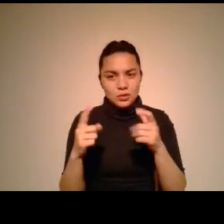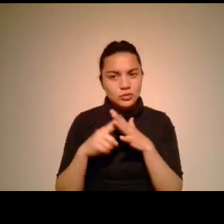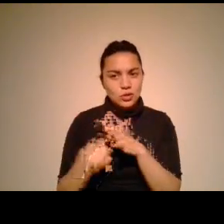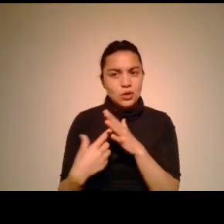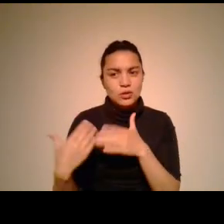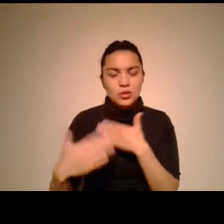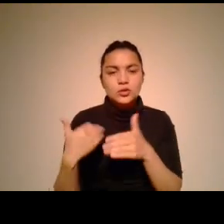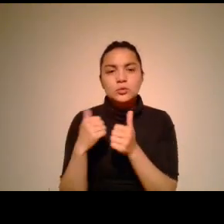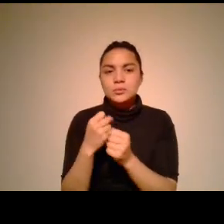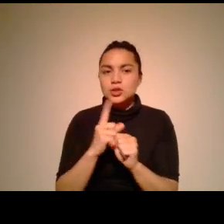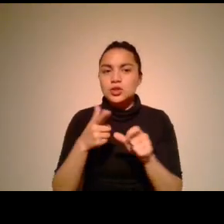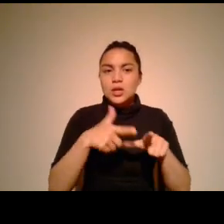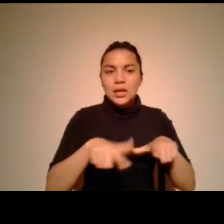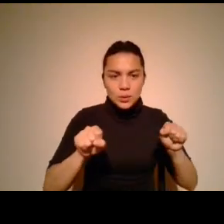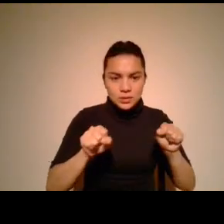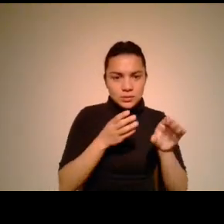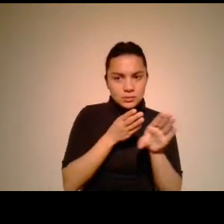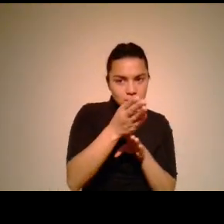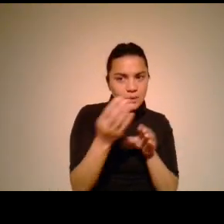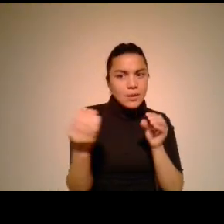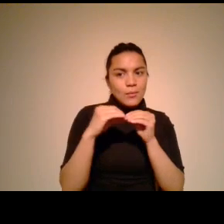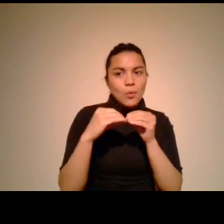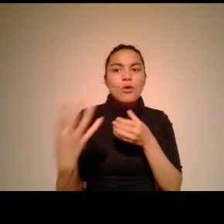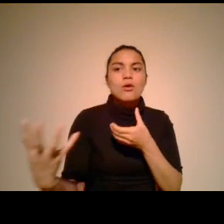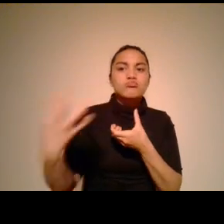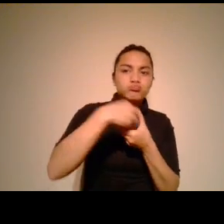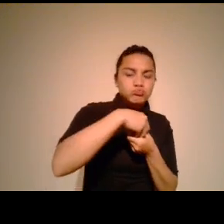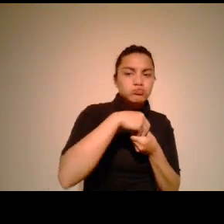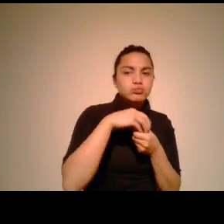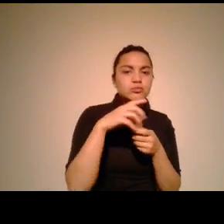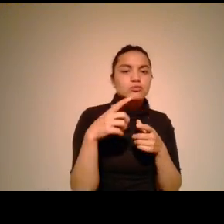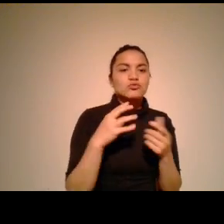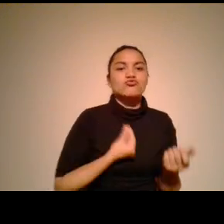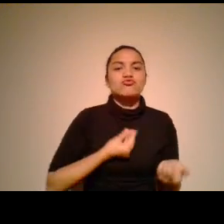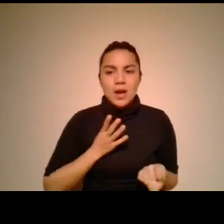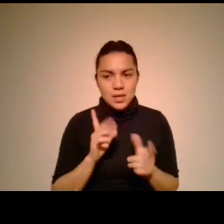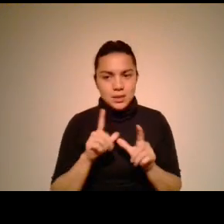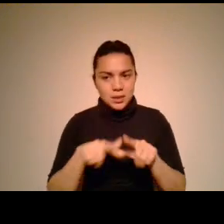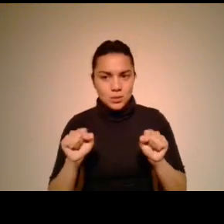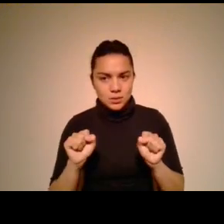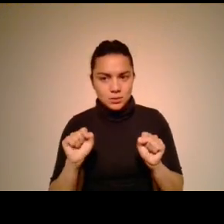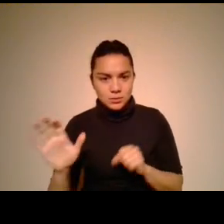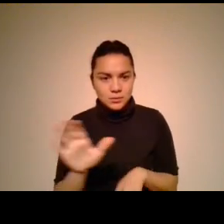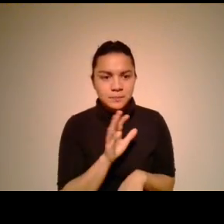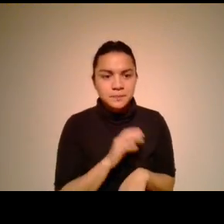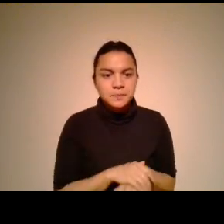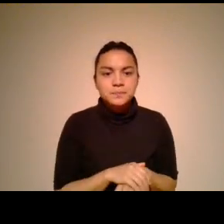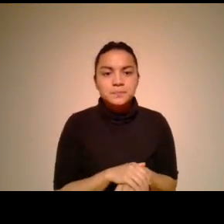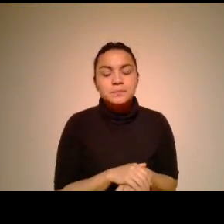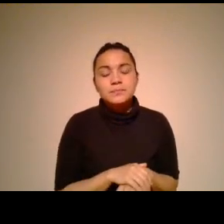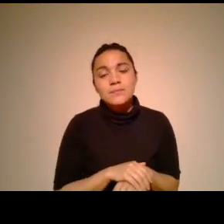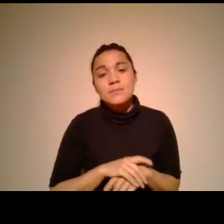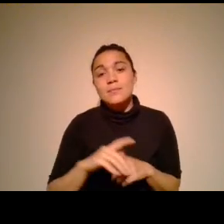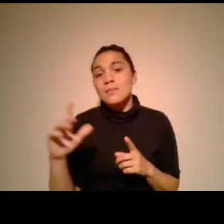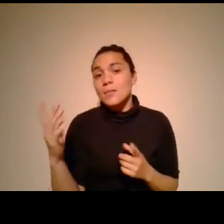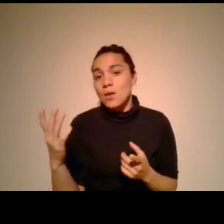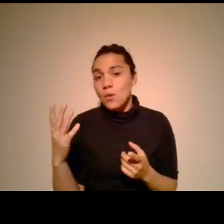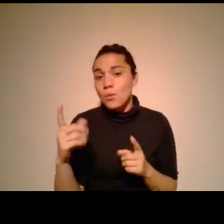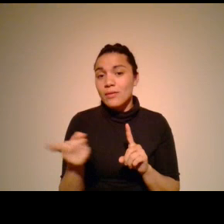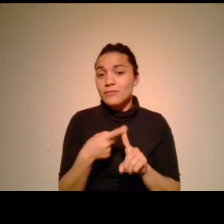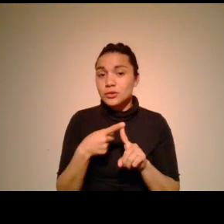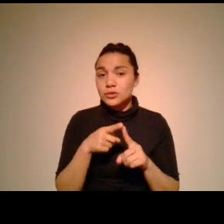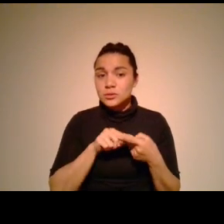more welcoming of trans linguists. So one of the first things is something that I really appreciate